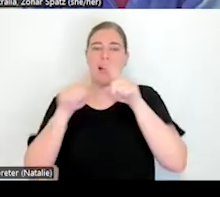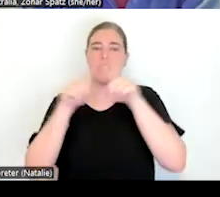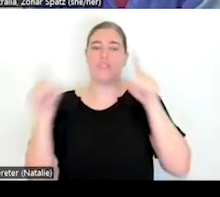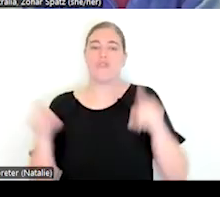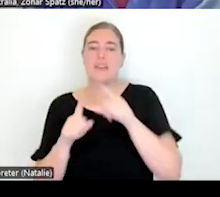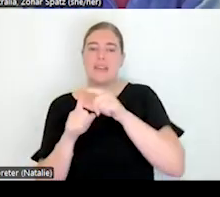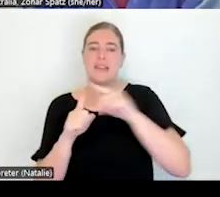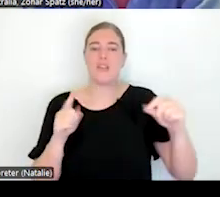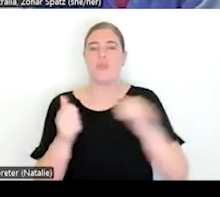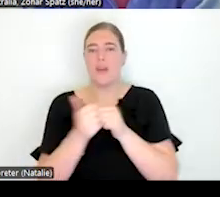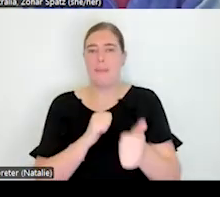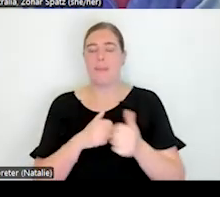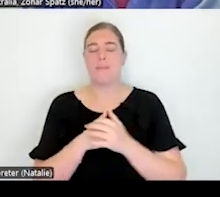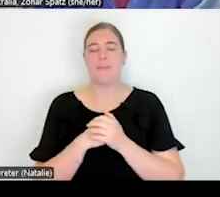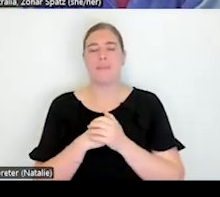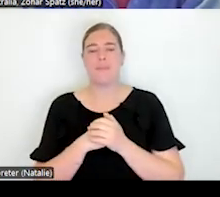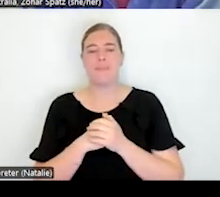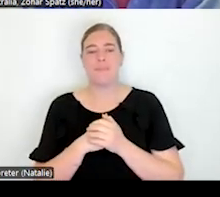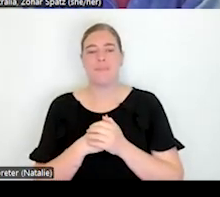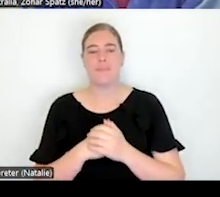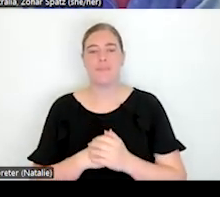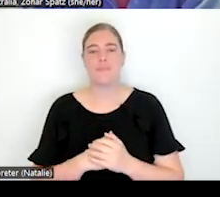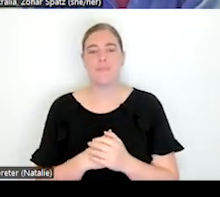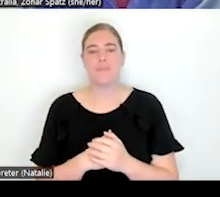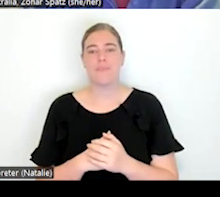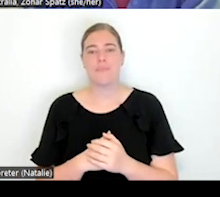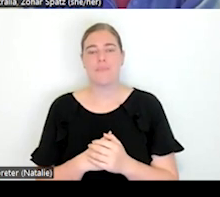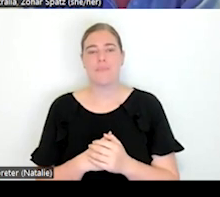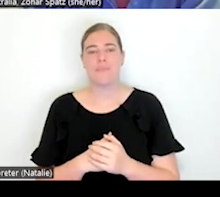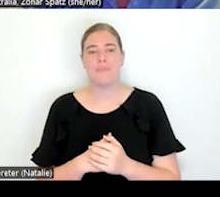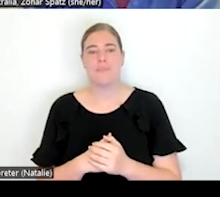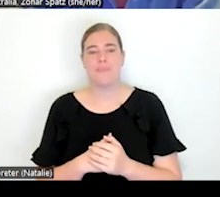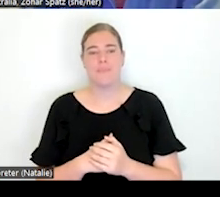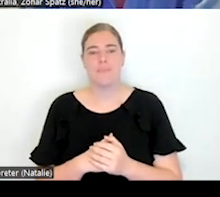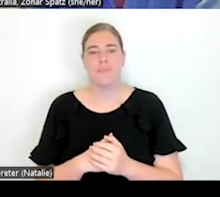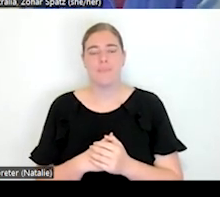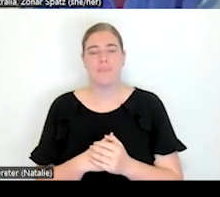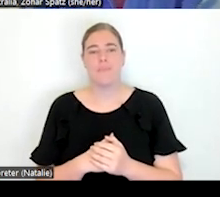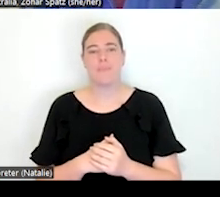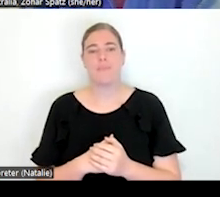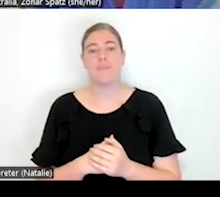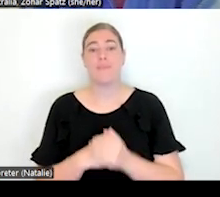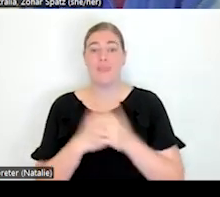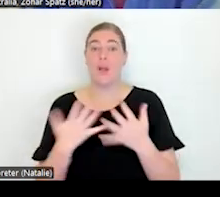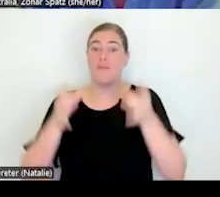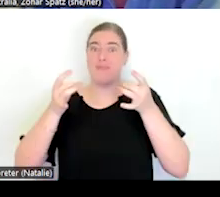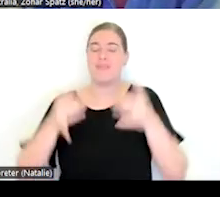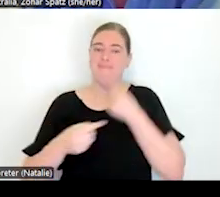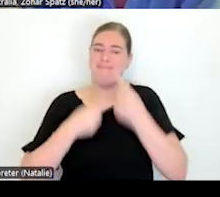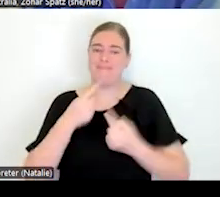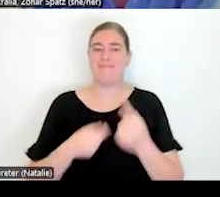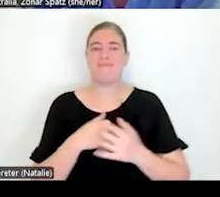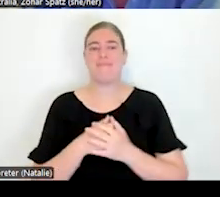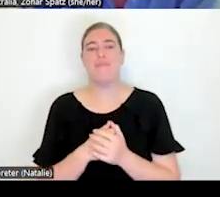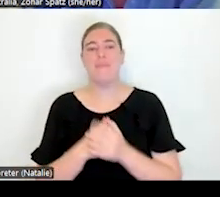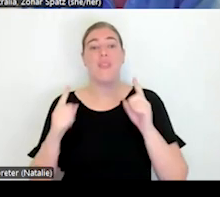museum institutions, as well as screen and digital gaming. Let's get started. So the first